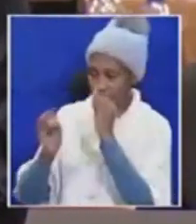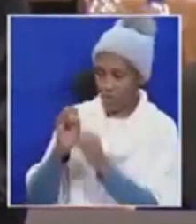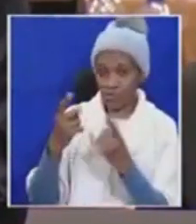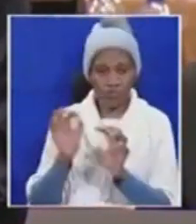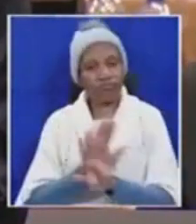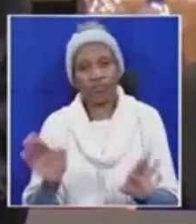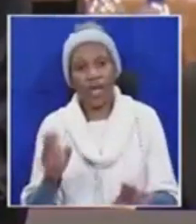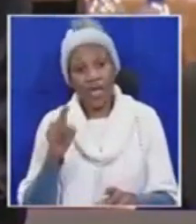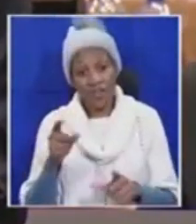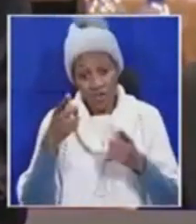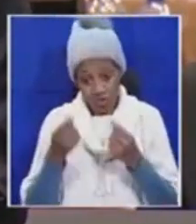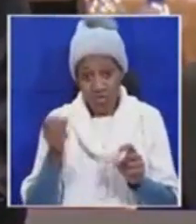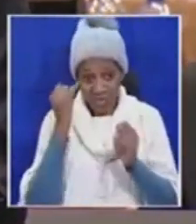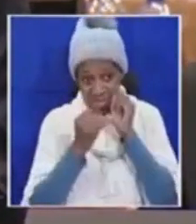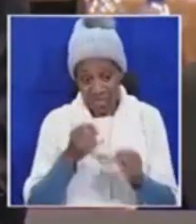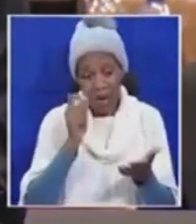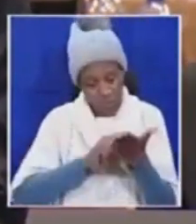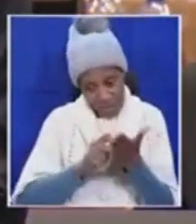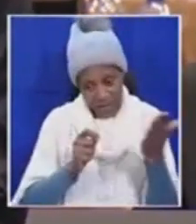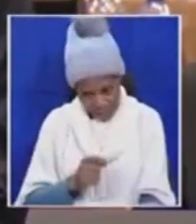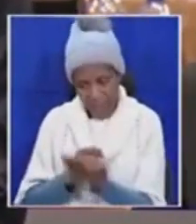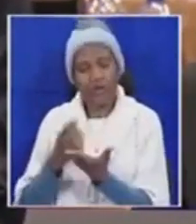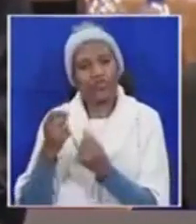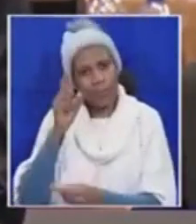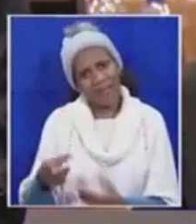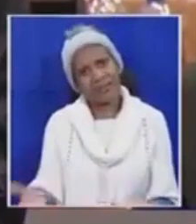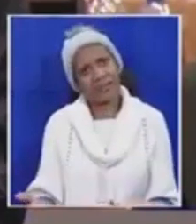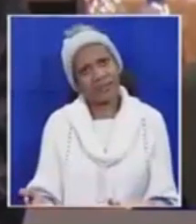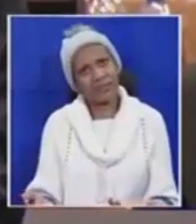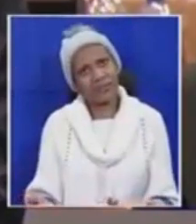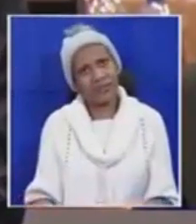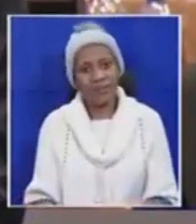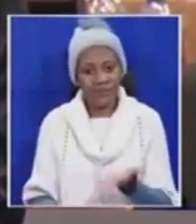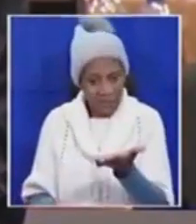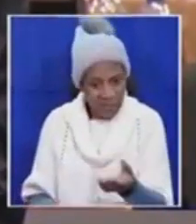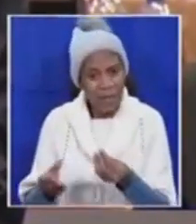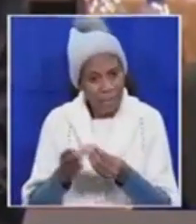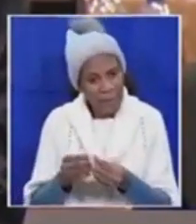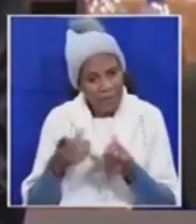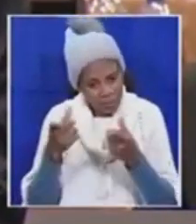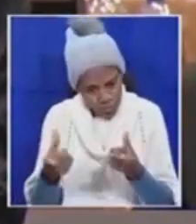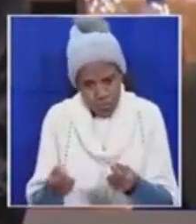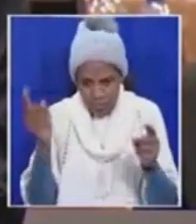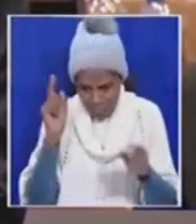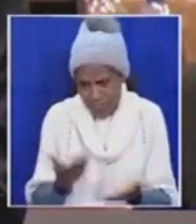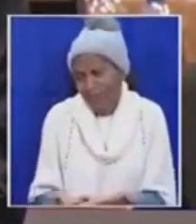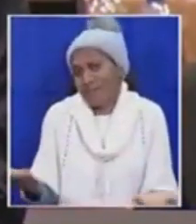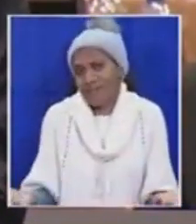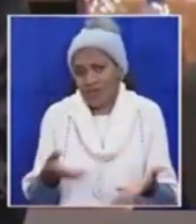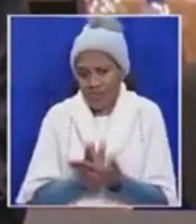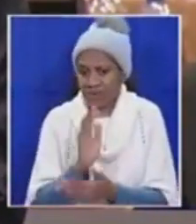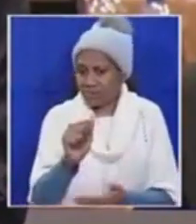do so, they should do it through a substantive motion, which the Honourable Member is entitled to do. So Honourable Member,